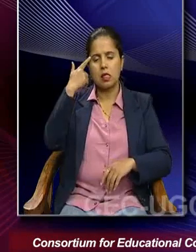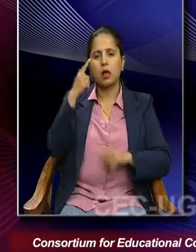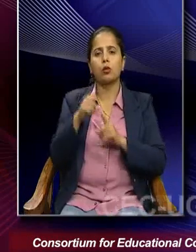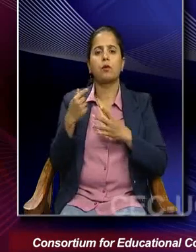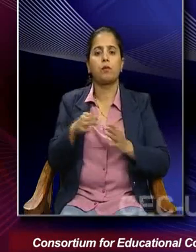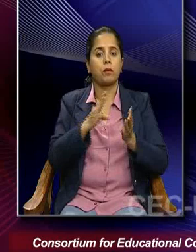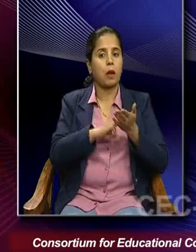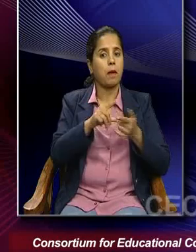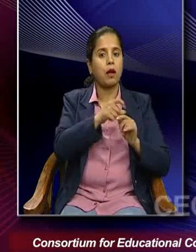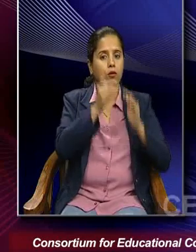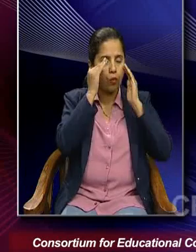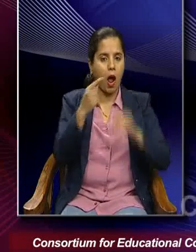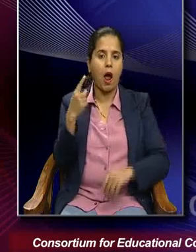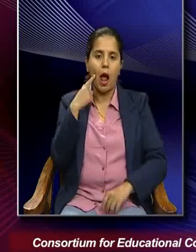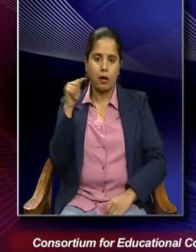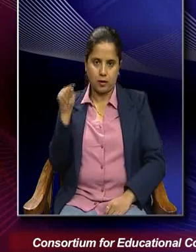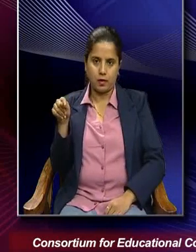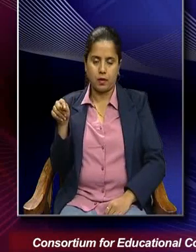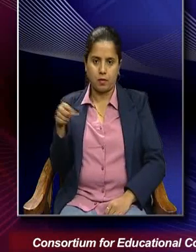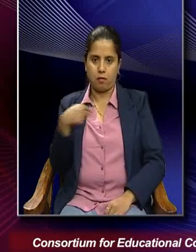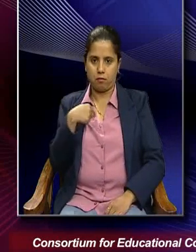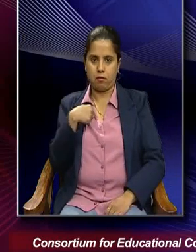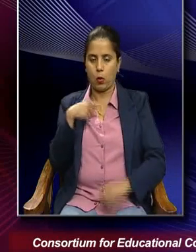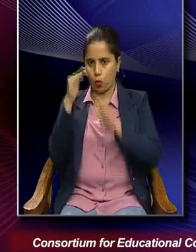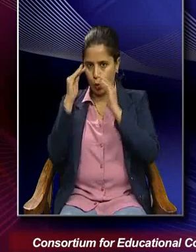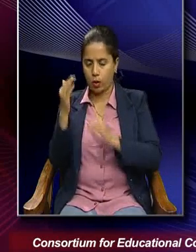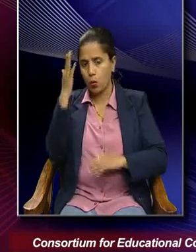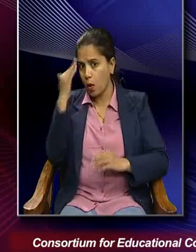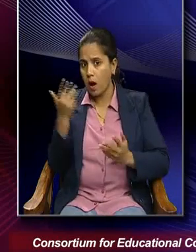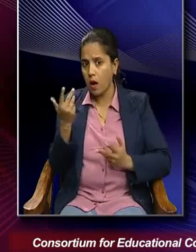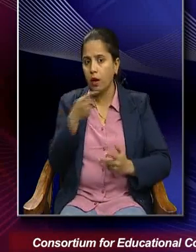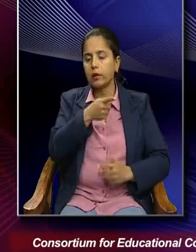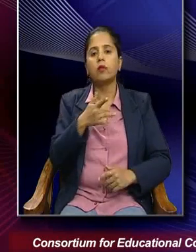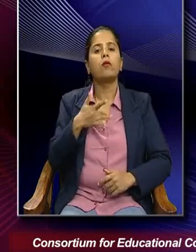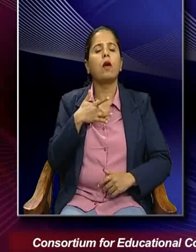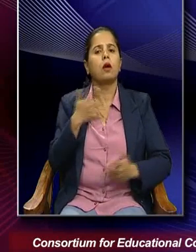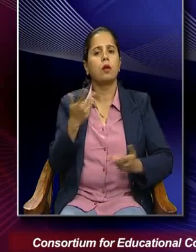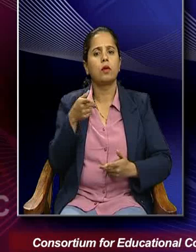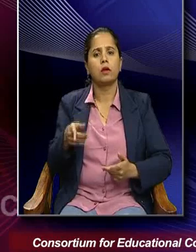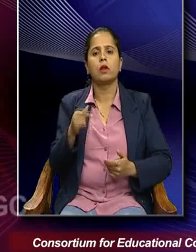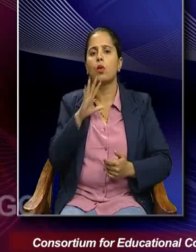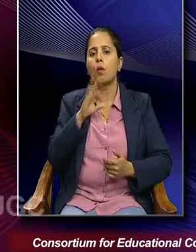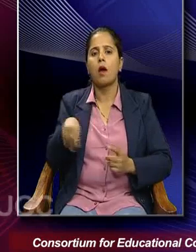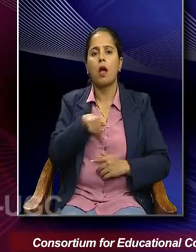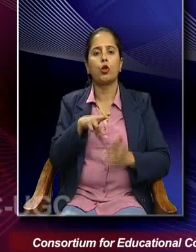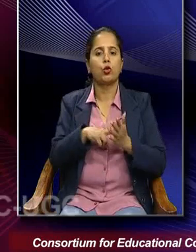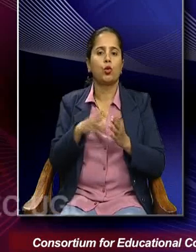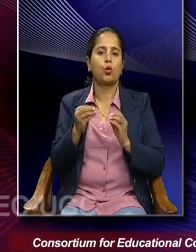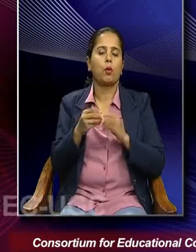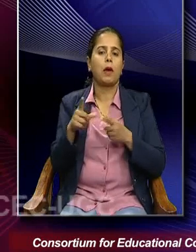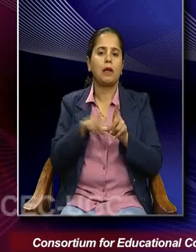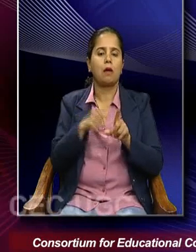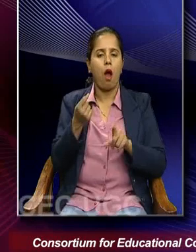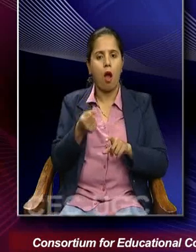constitutes something we all seek, the realization of the self. It is the I that permits us